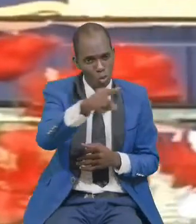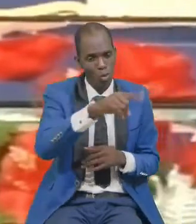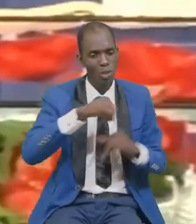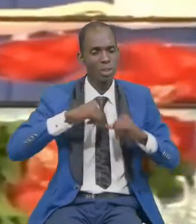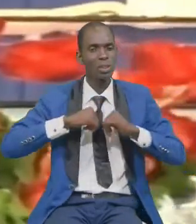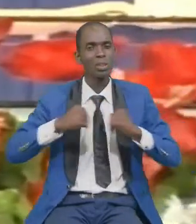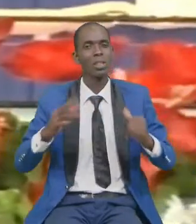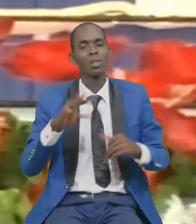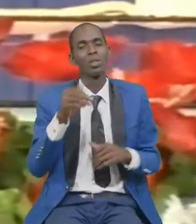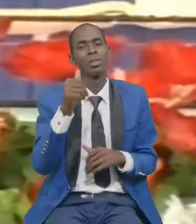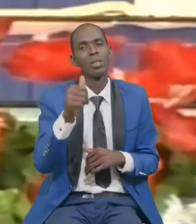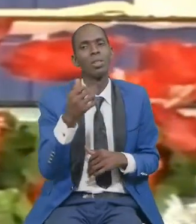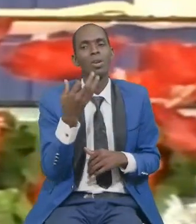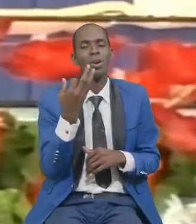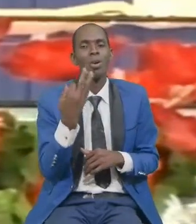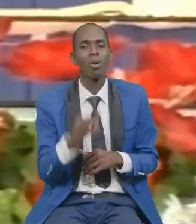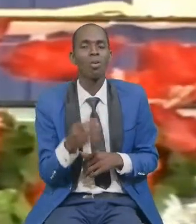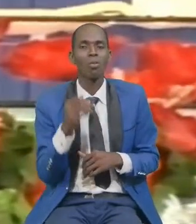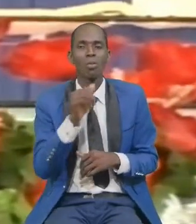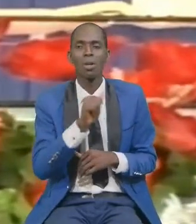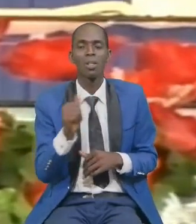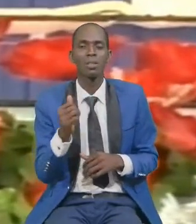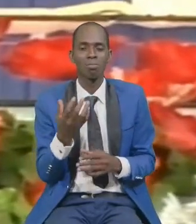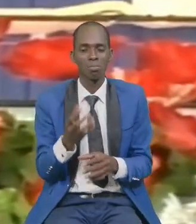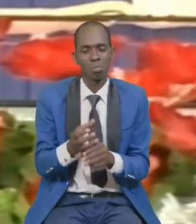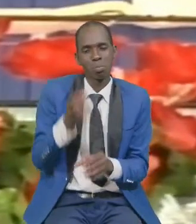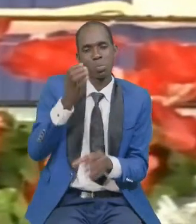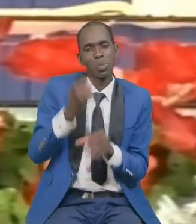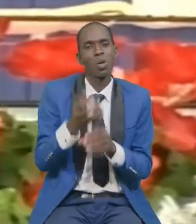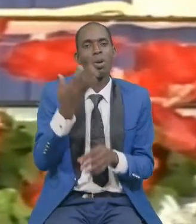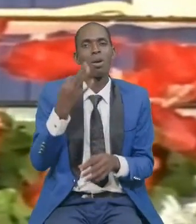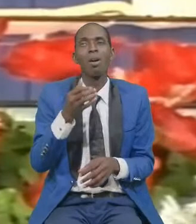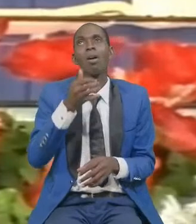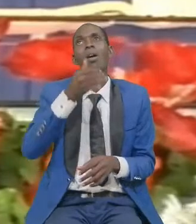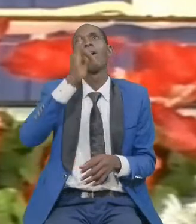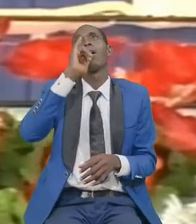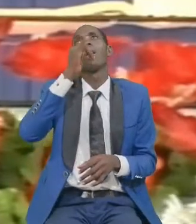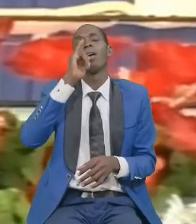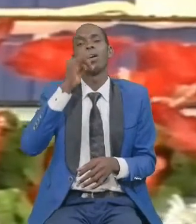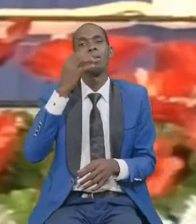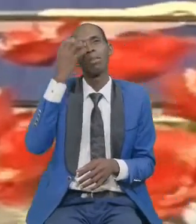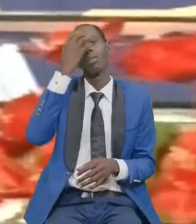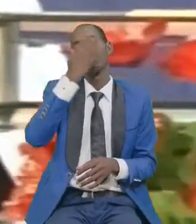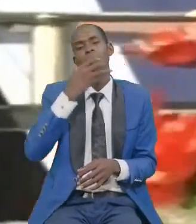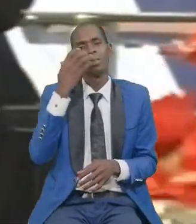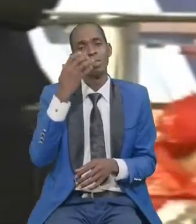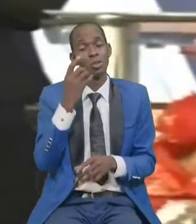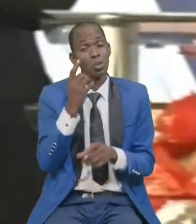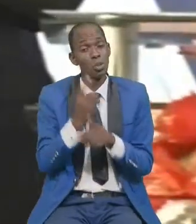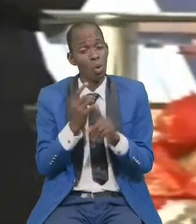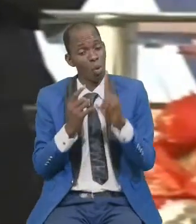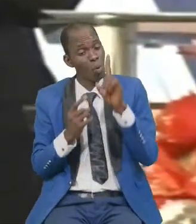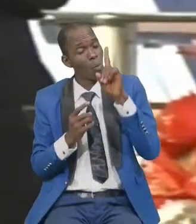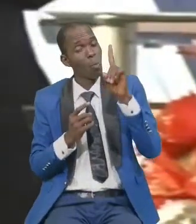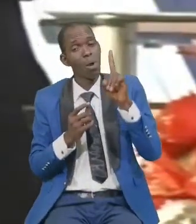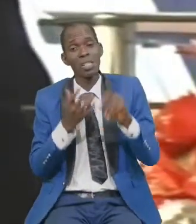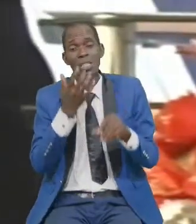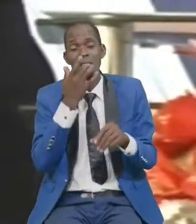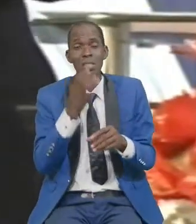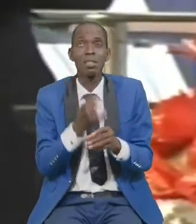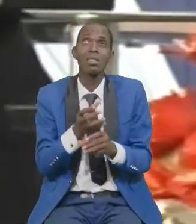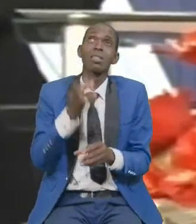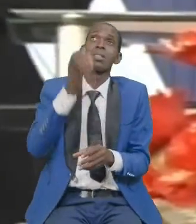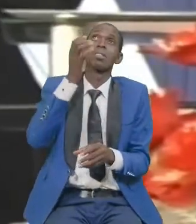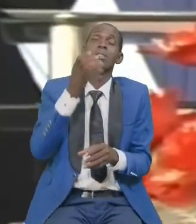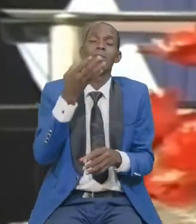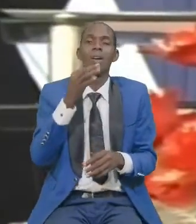of a bottle of alcohol. Think about that. Think about that. A bottle of alcohol,